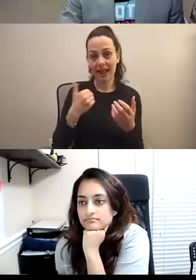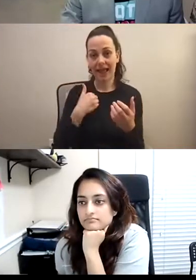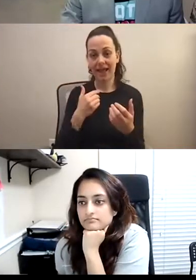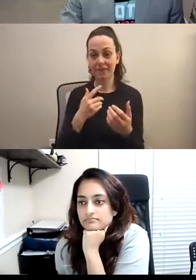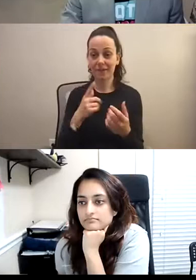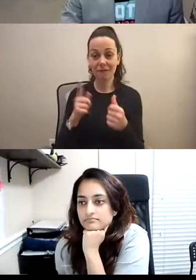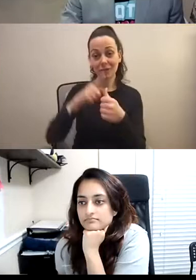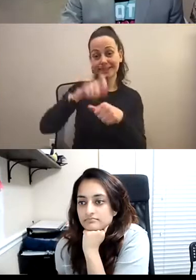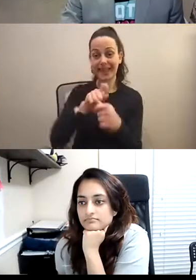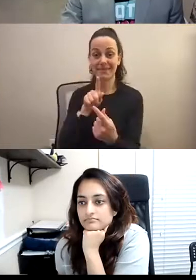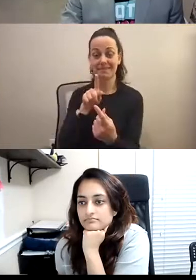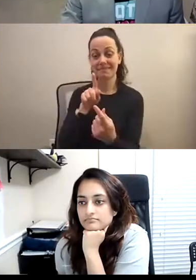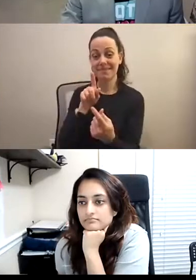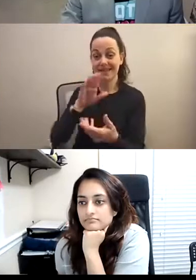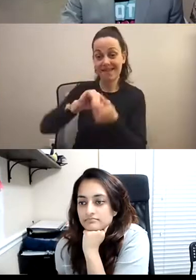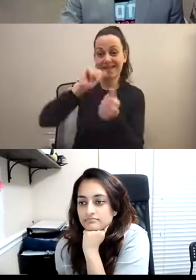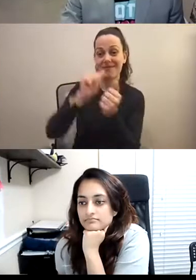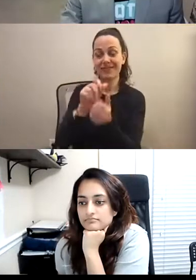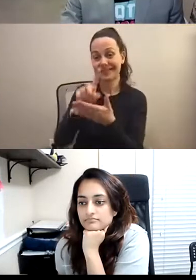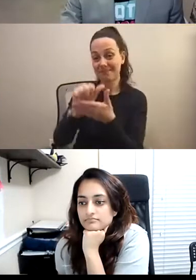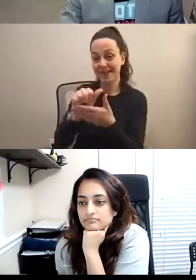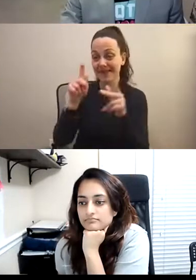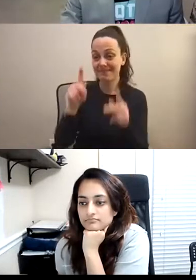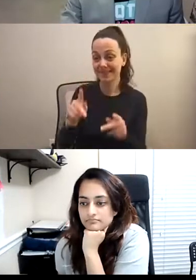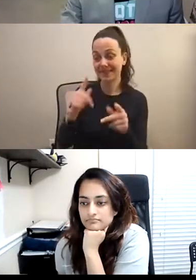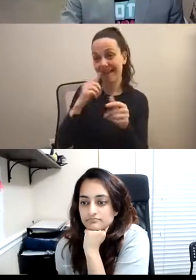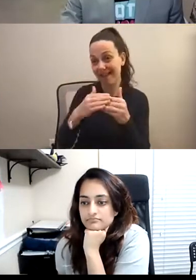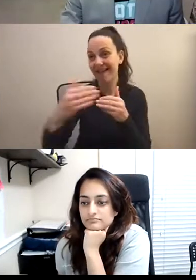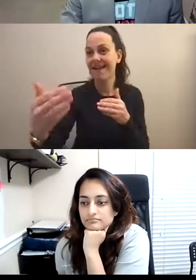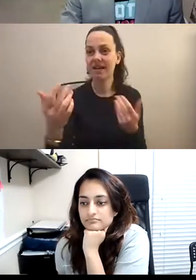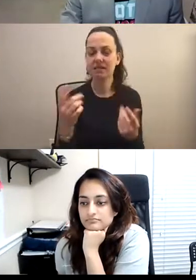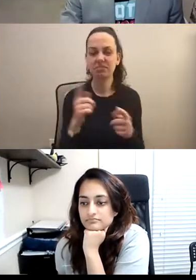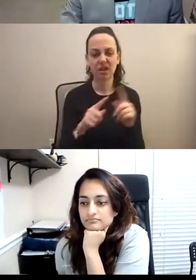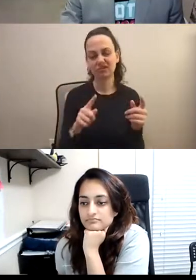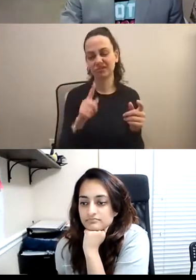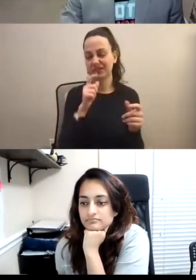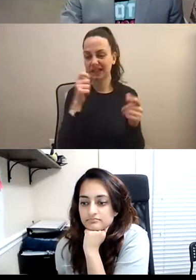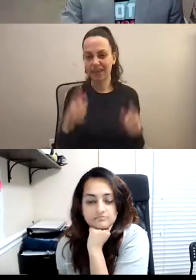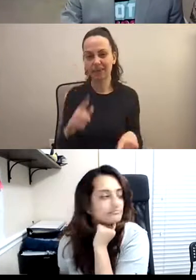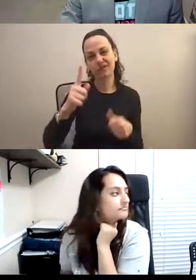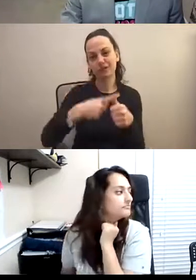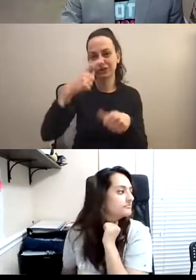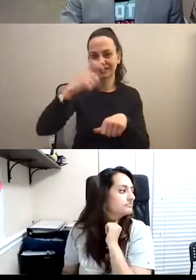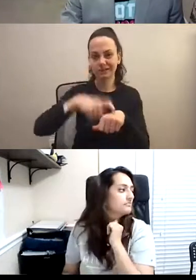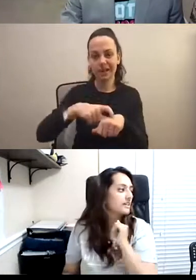had not that at all. So yeah, my first and only experience with another disabled person was not so